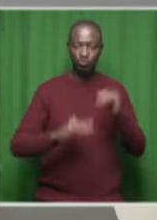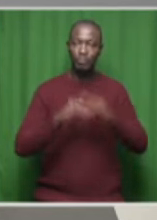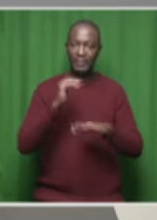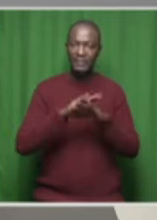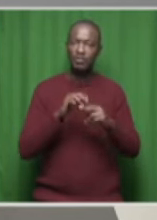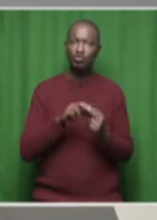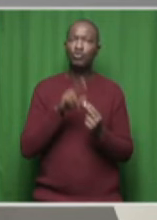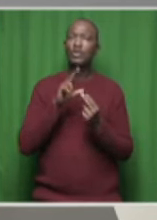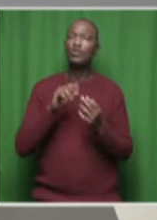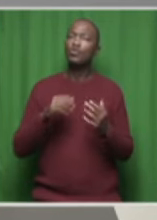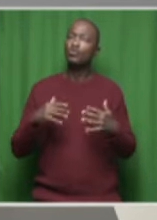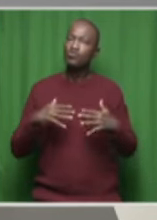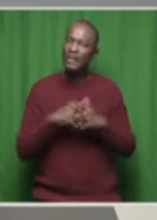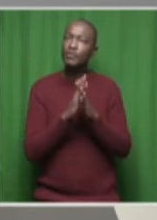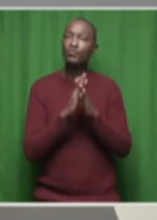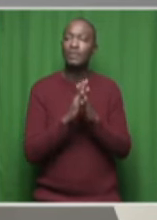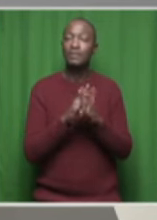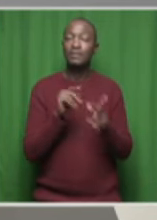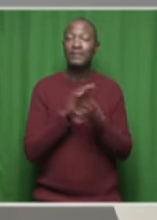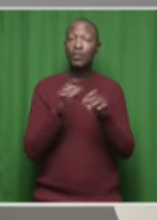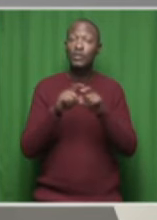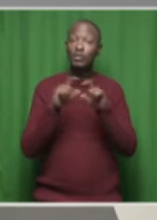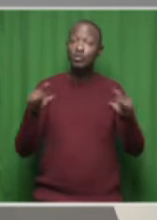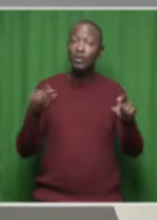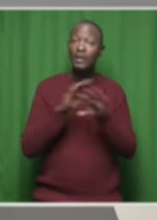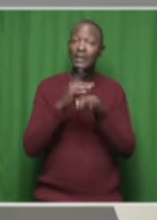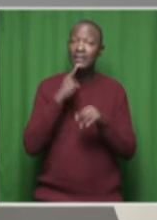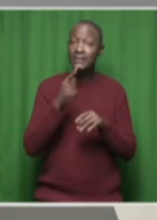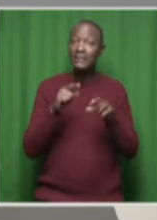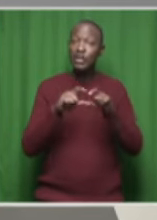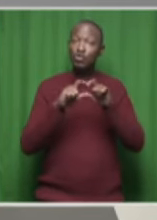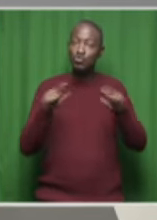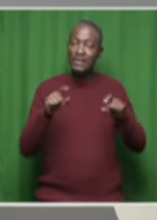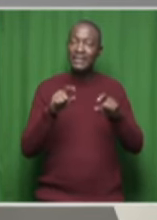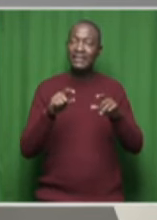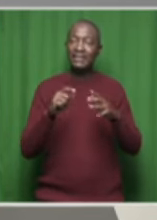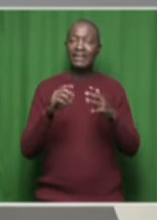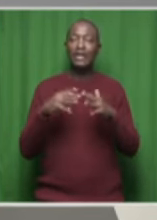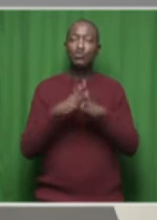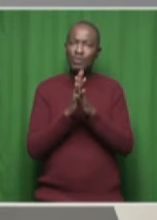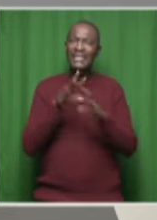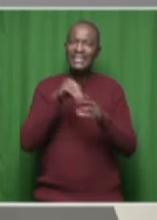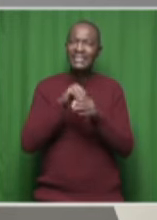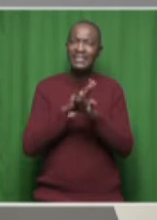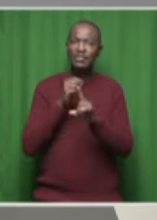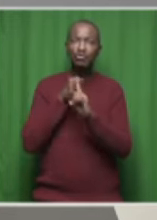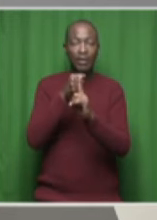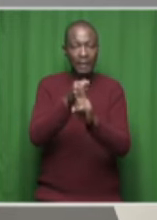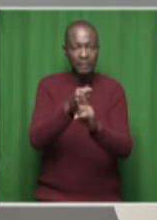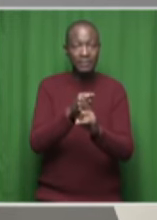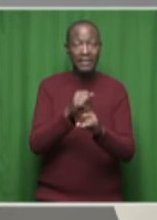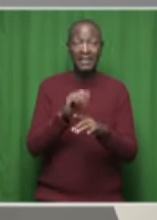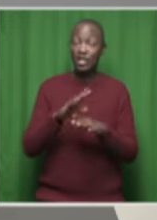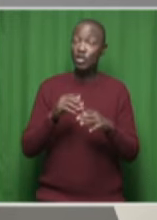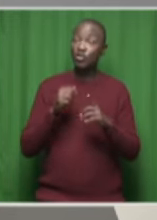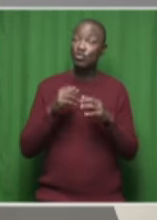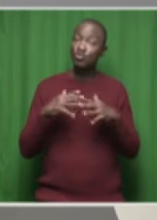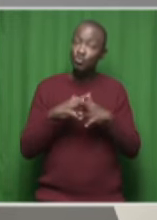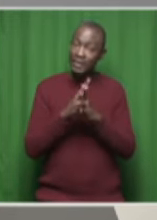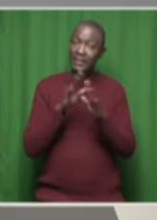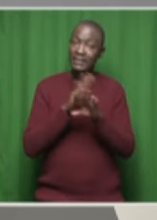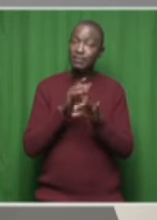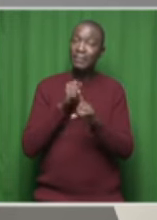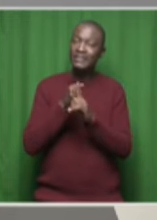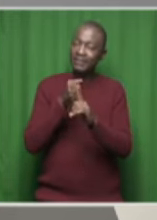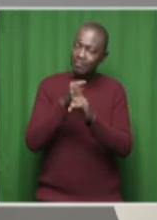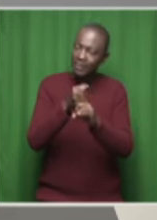In fact, there was a slogan as I was growing up. It was unity in struggle. The unity is built as you struggle, and right now we have to struggle for